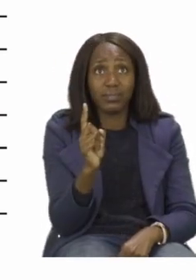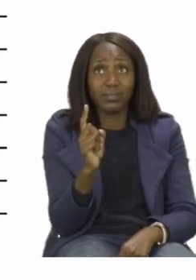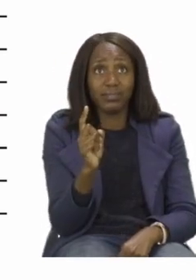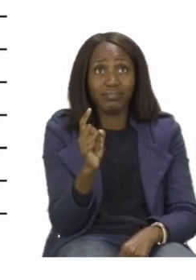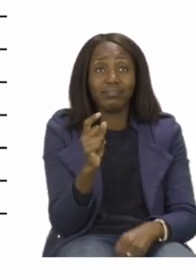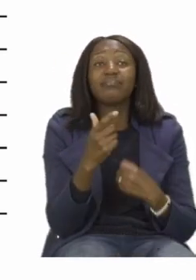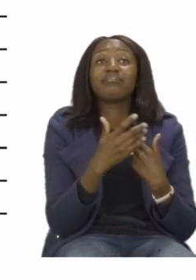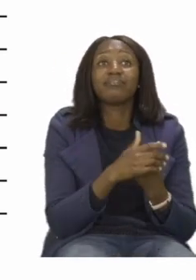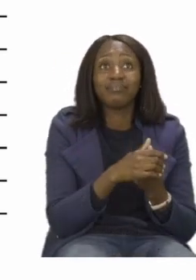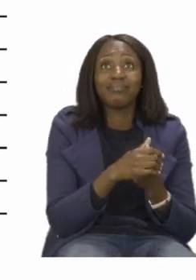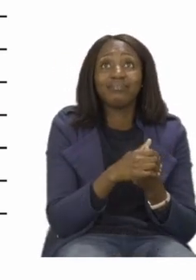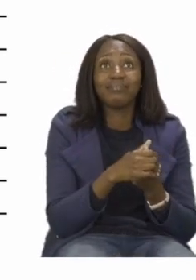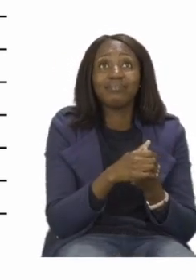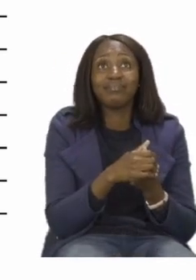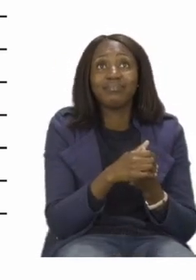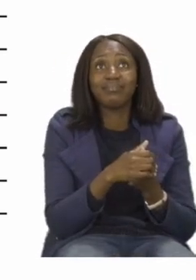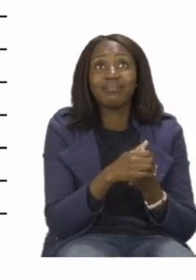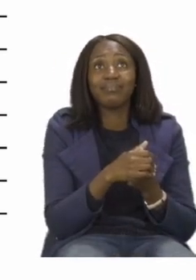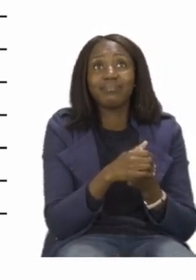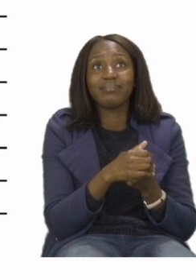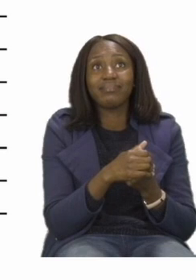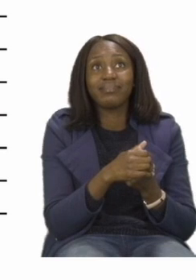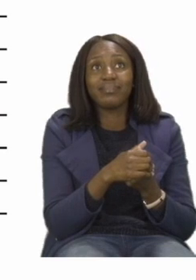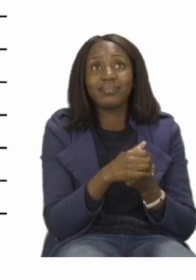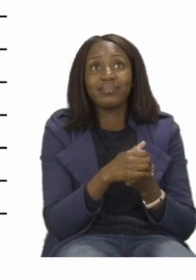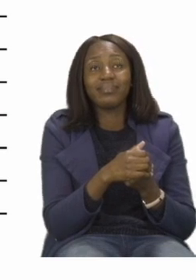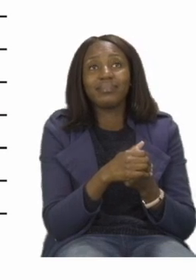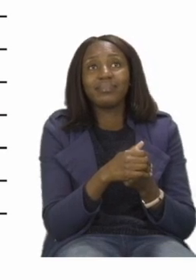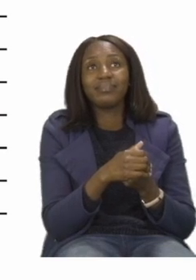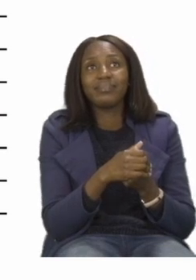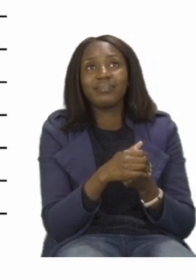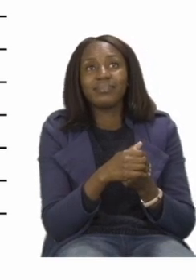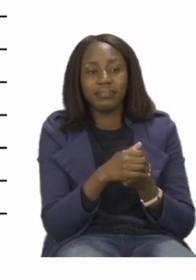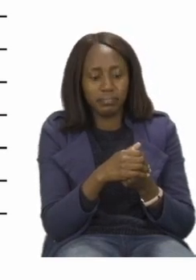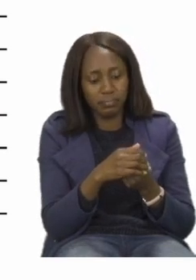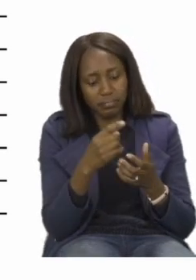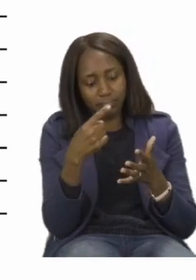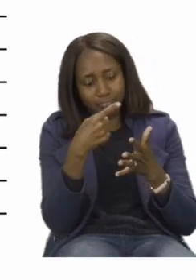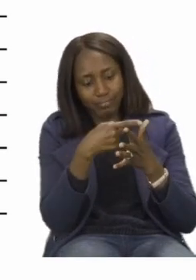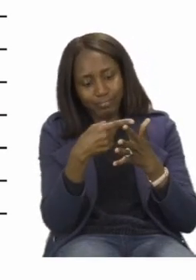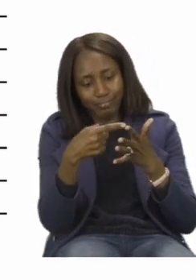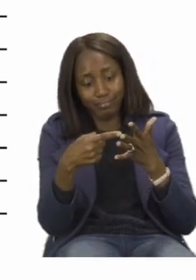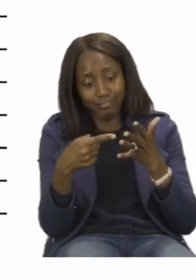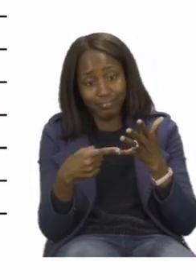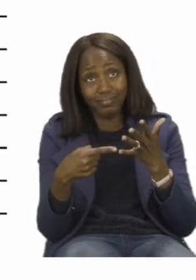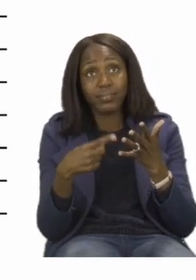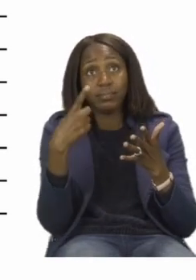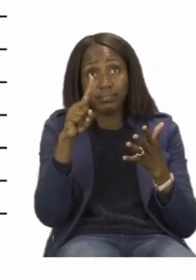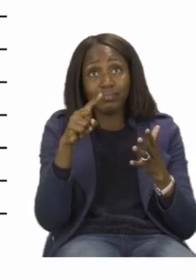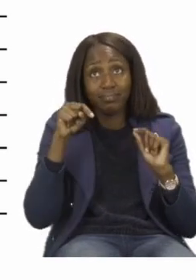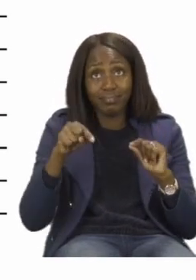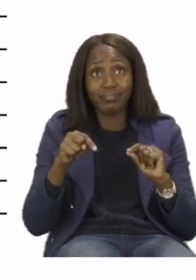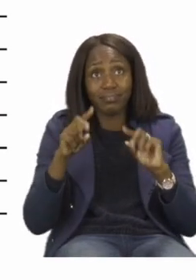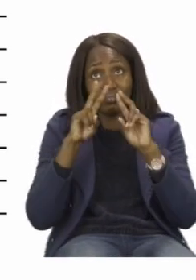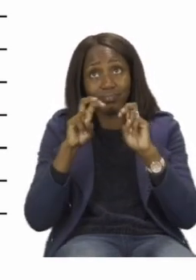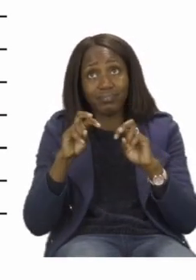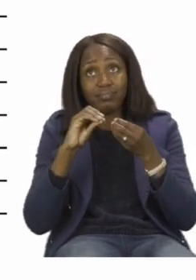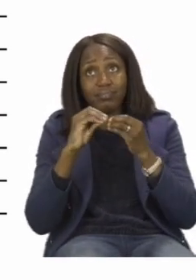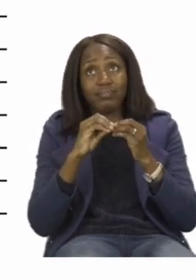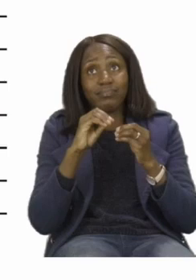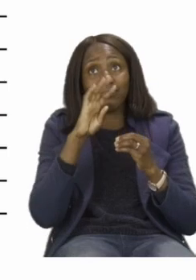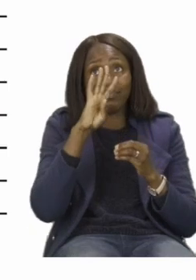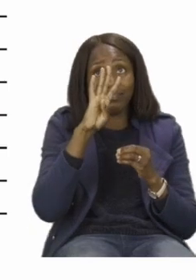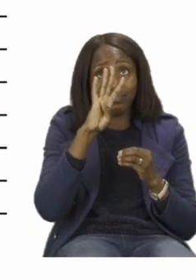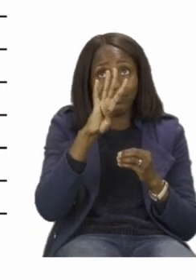this case, we're going to look for the words for number 3 and the word